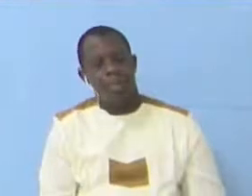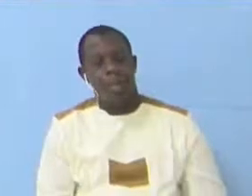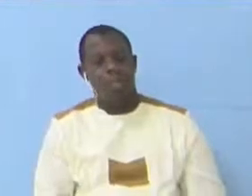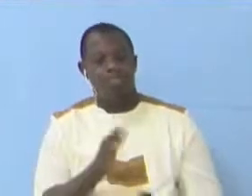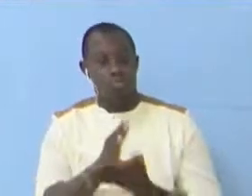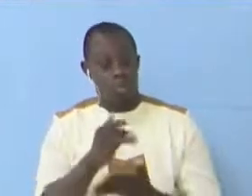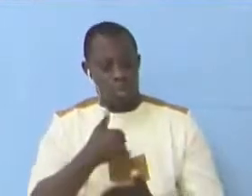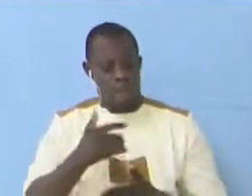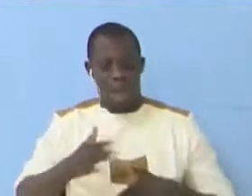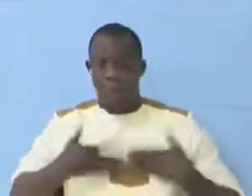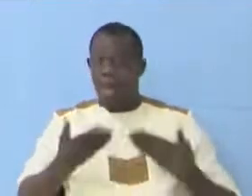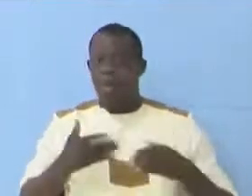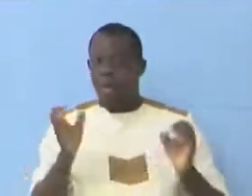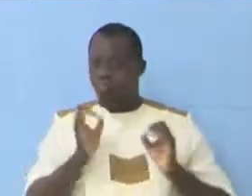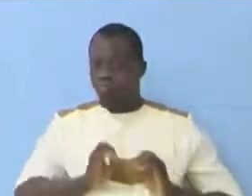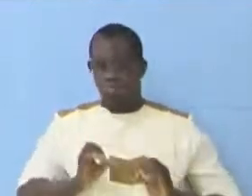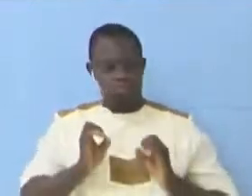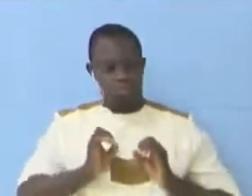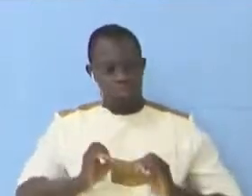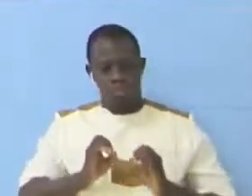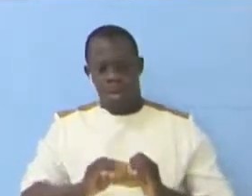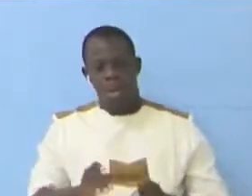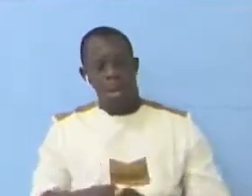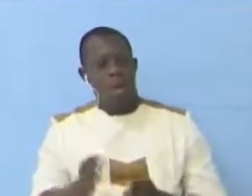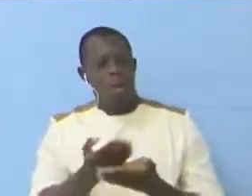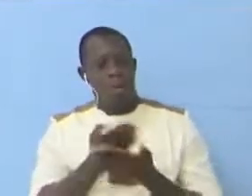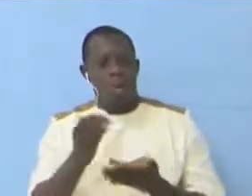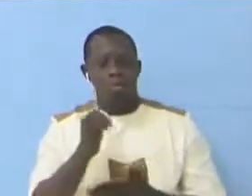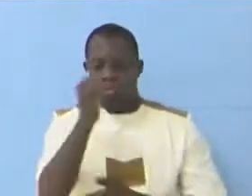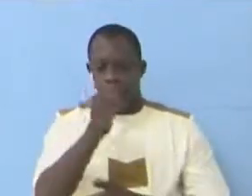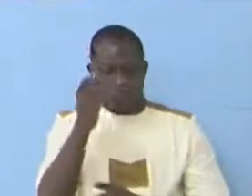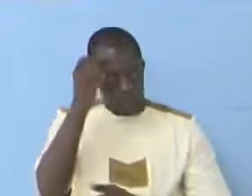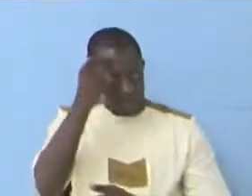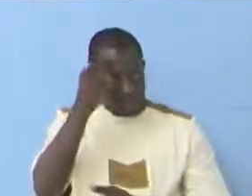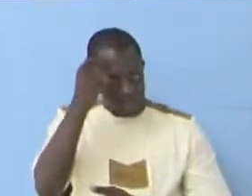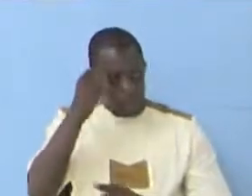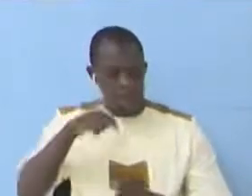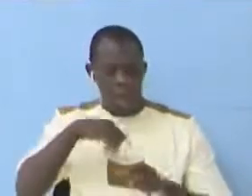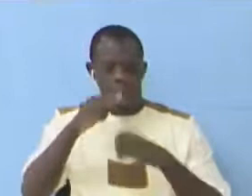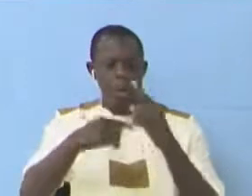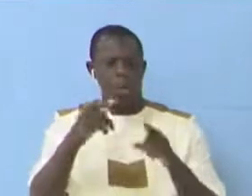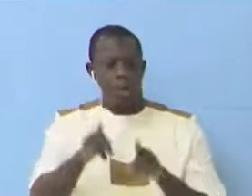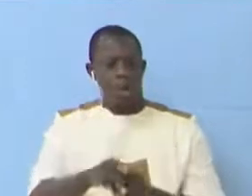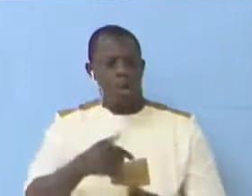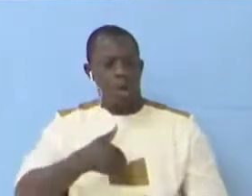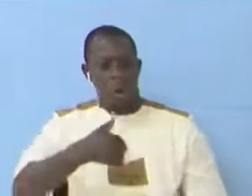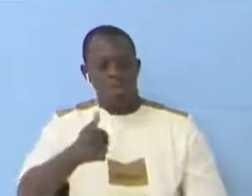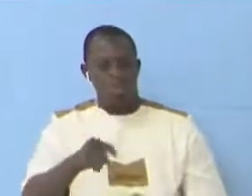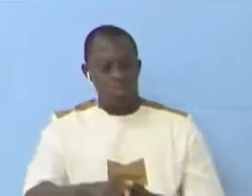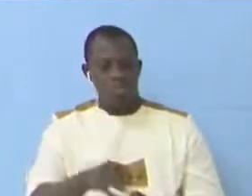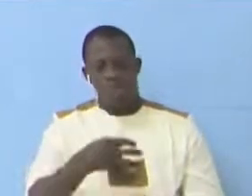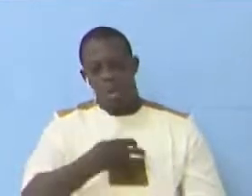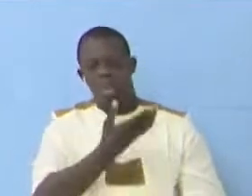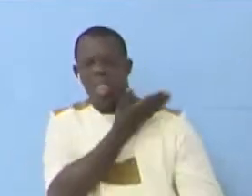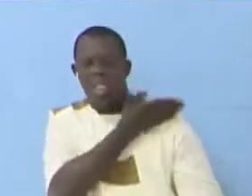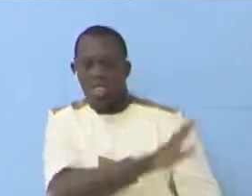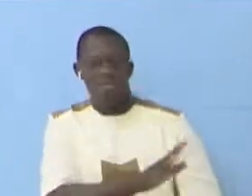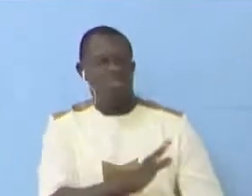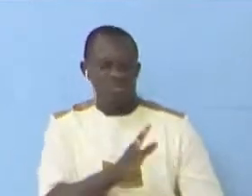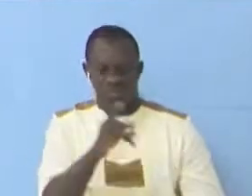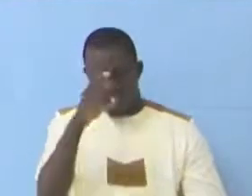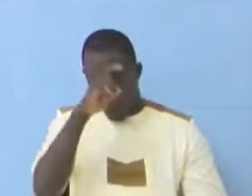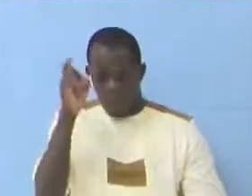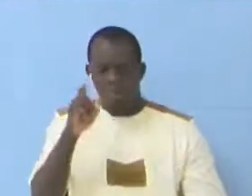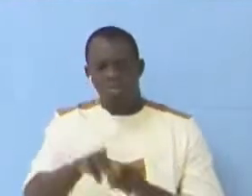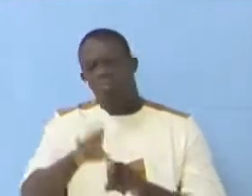happy. na kontaanuma woon itamit nag. Because I was thinking of, quite honestly, getting out of the job and do something else. ndax boo